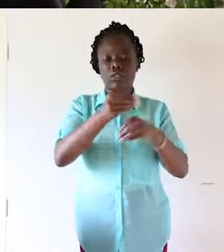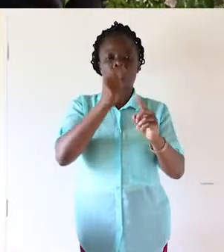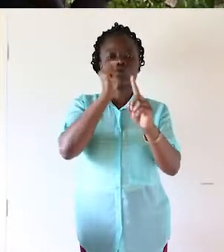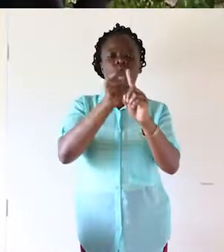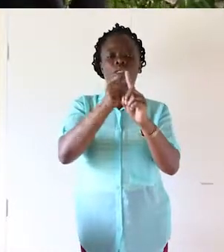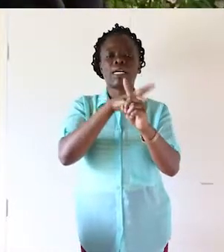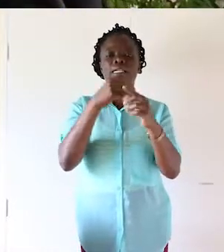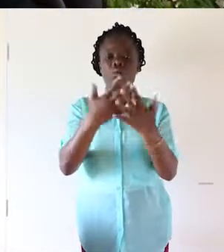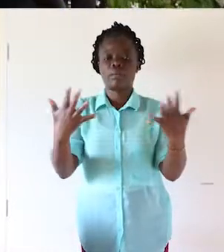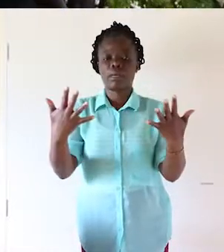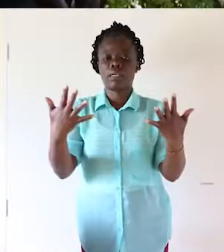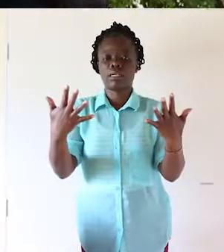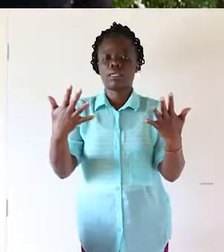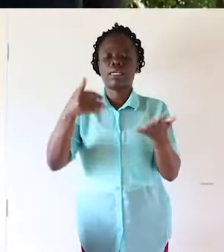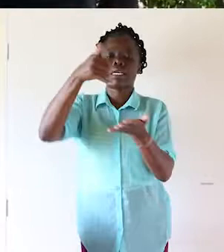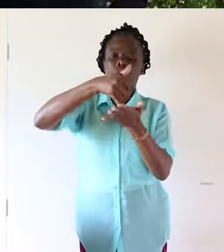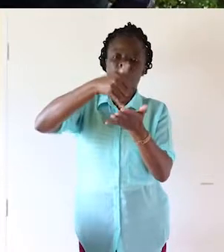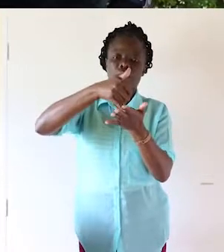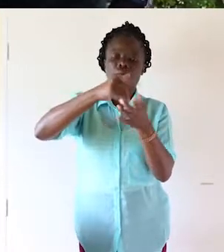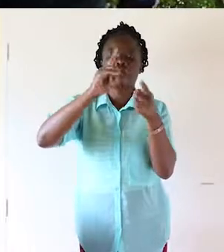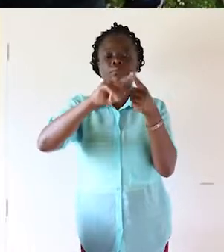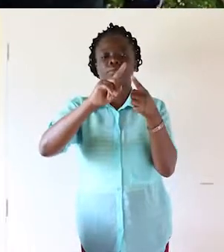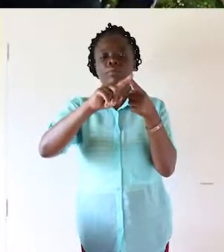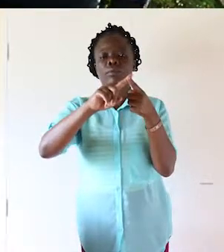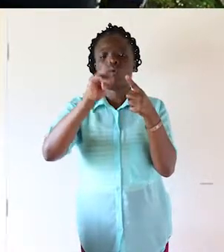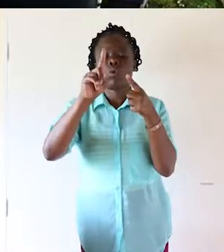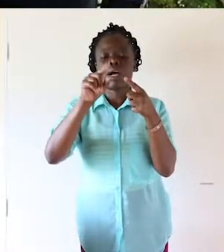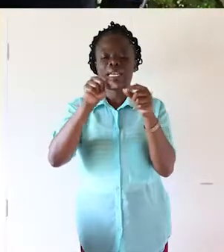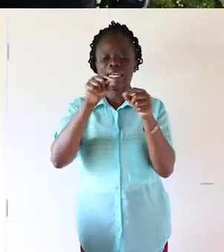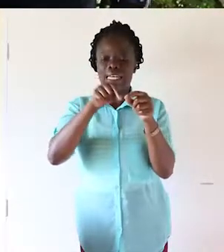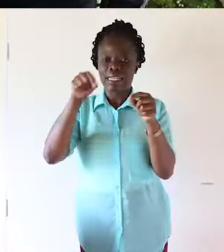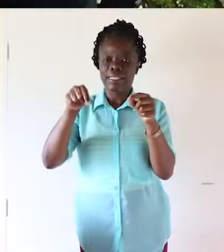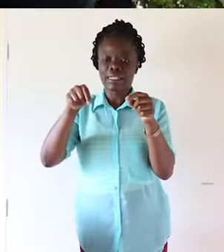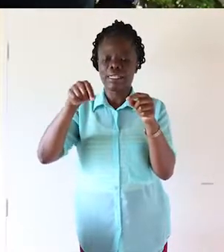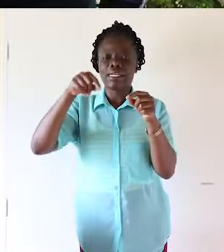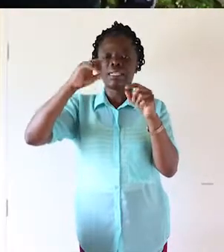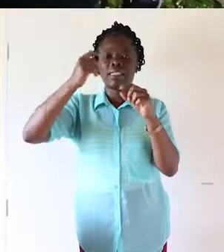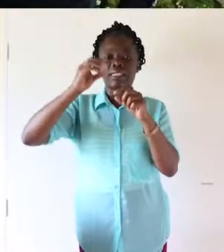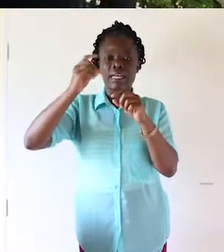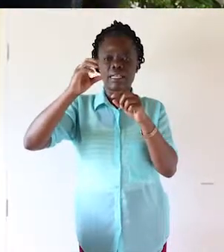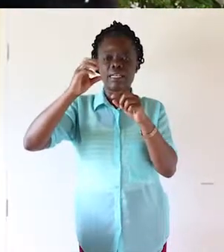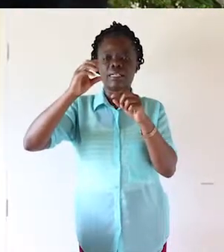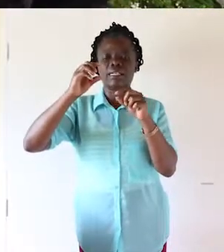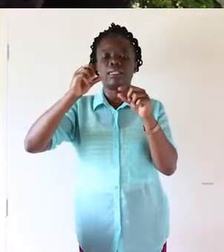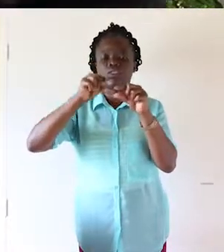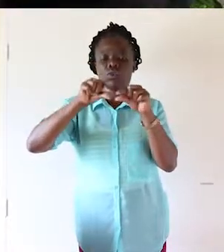tools, and equipment include 1-inch shiny tube for the